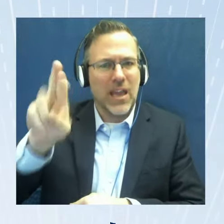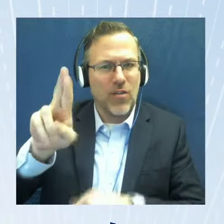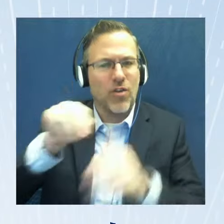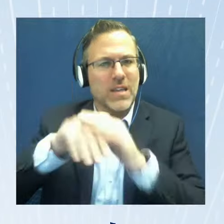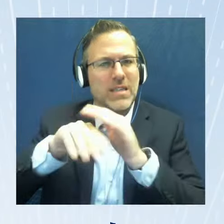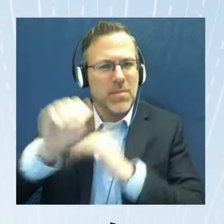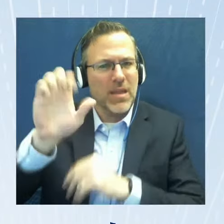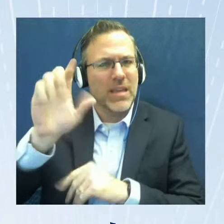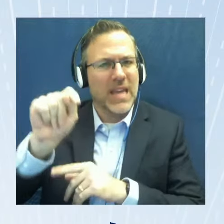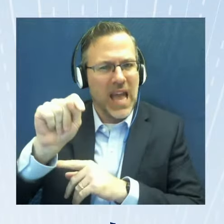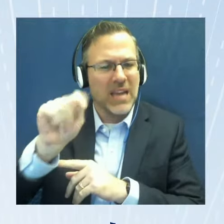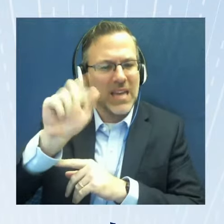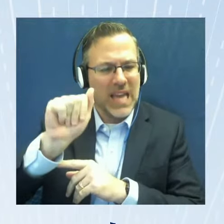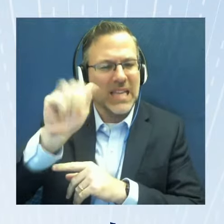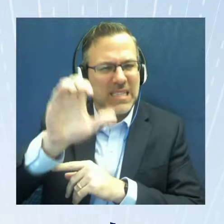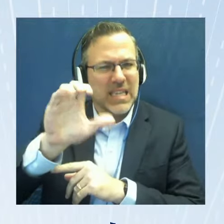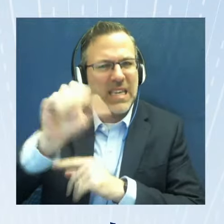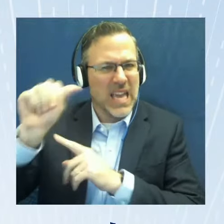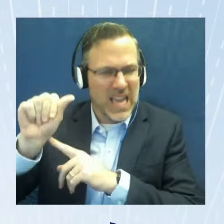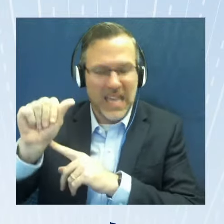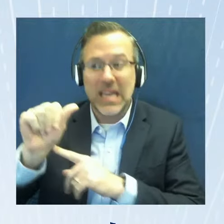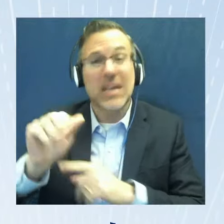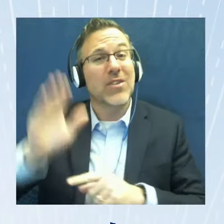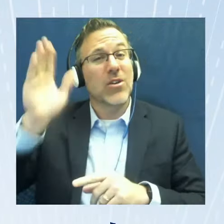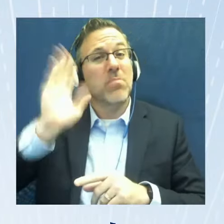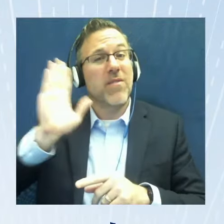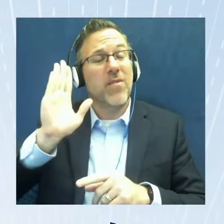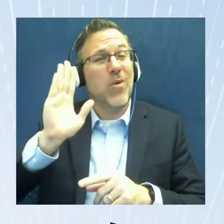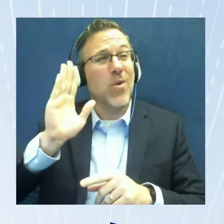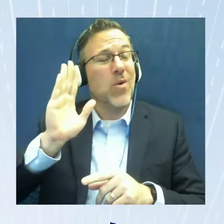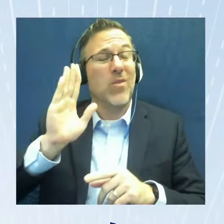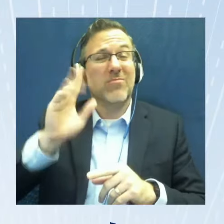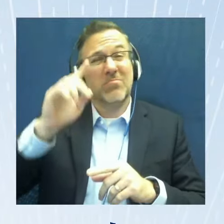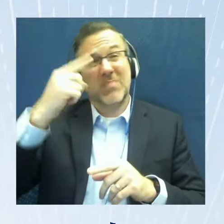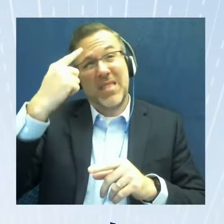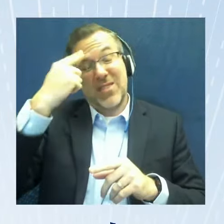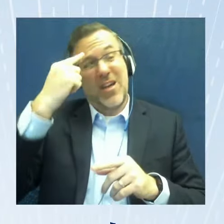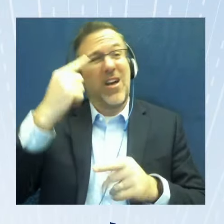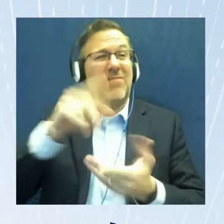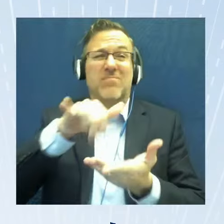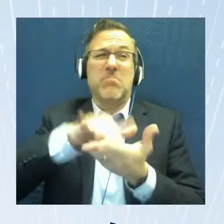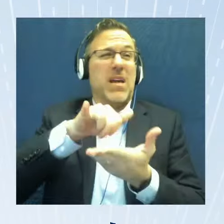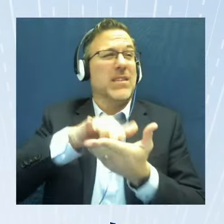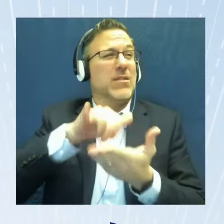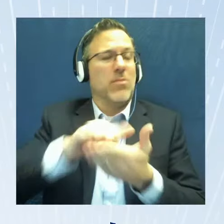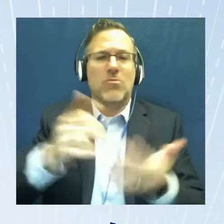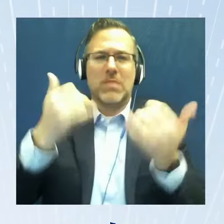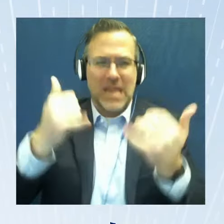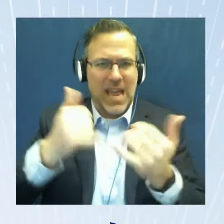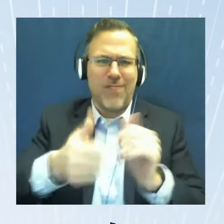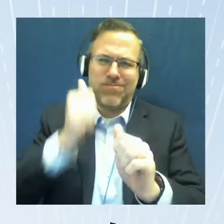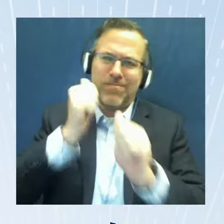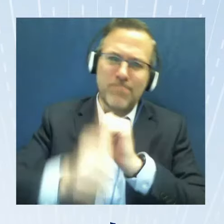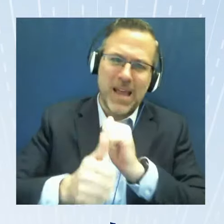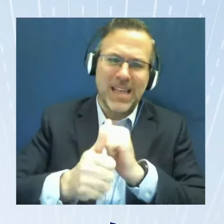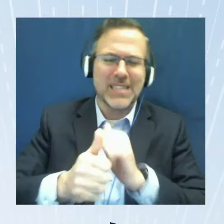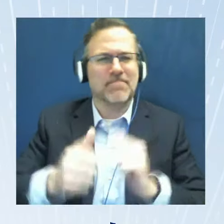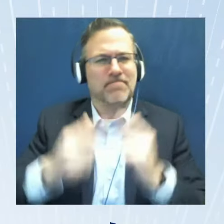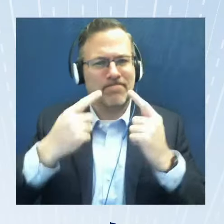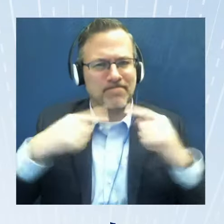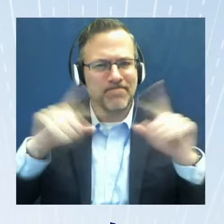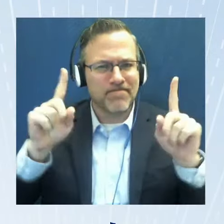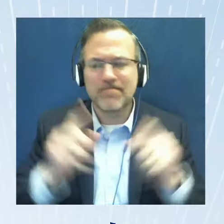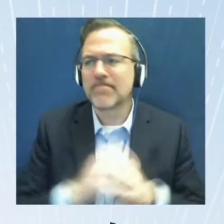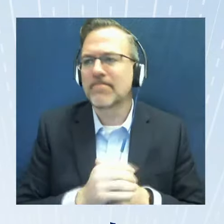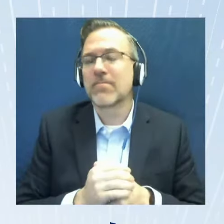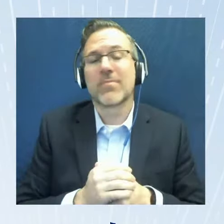seem impossible to things that are well understood and no one would have it any other way. And that's especially important